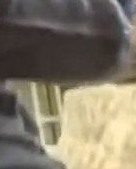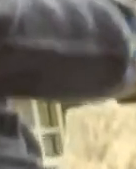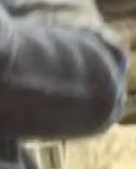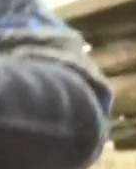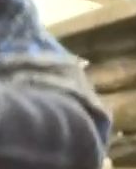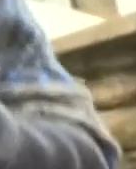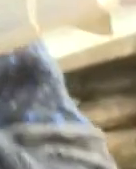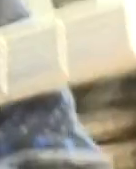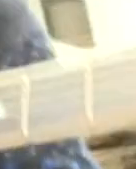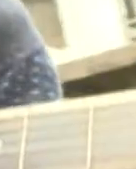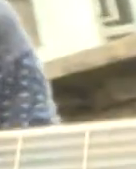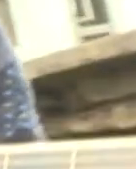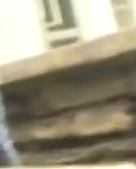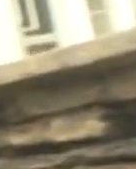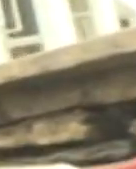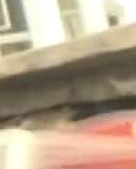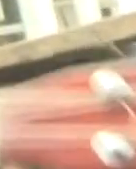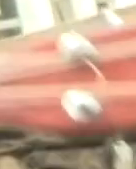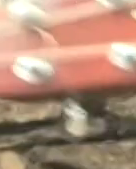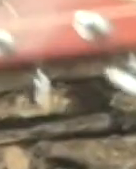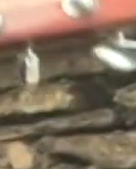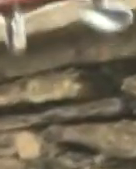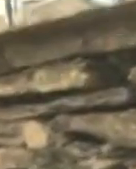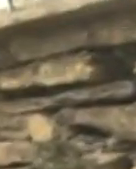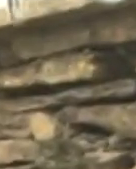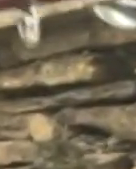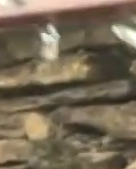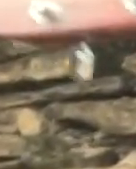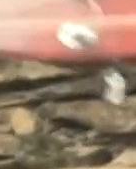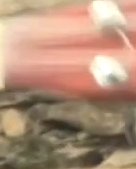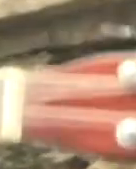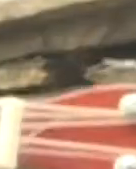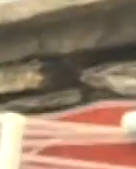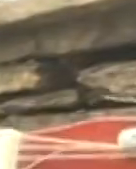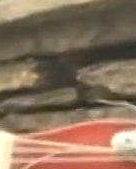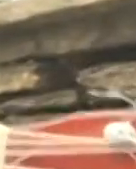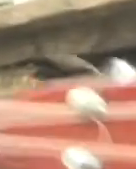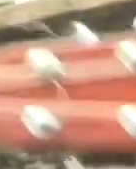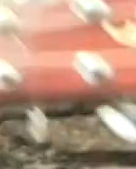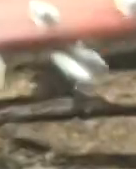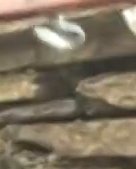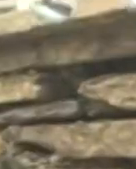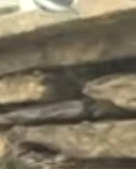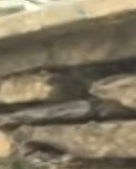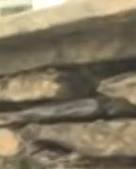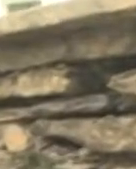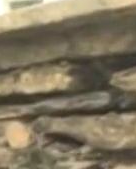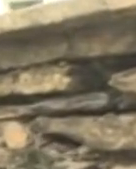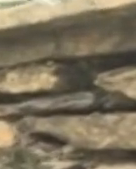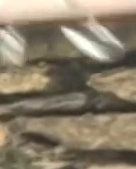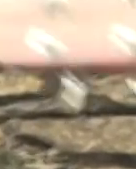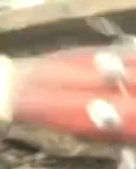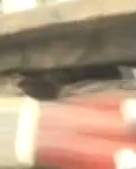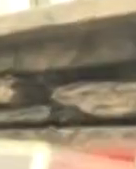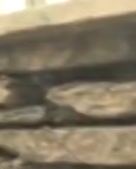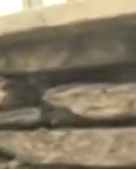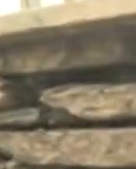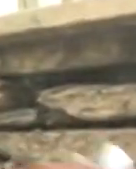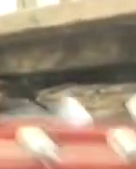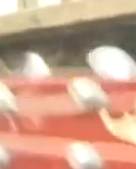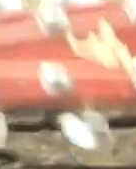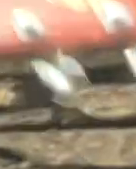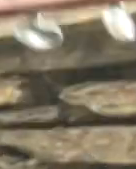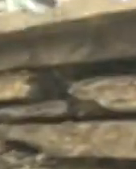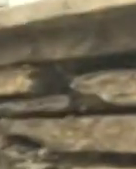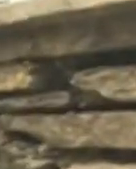yeah. Barabara wapenzi wasikilizaji, I go by the name at simply about the Prince of Rumba King. Grapevines unajua